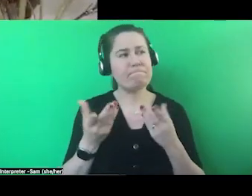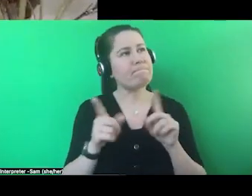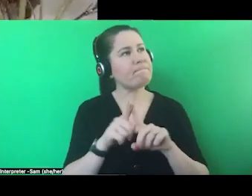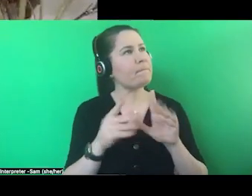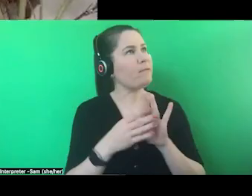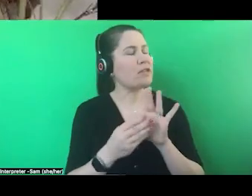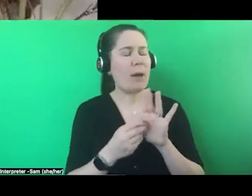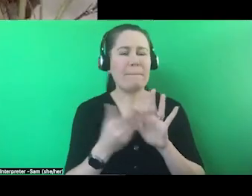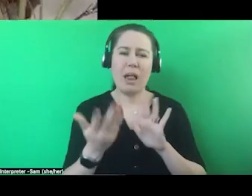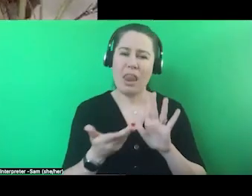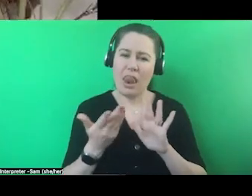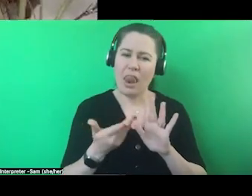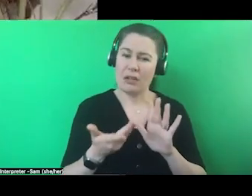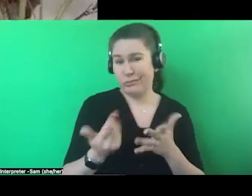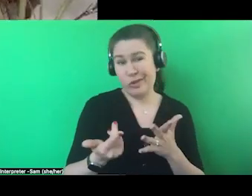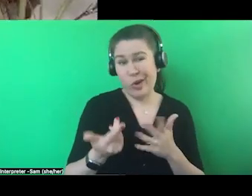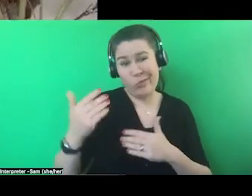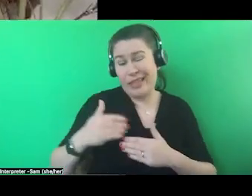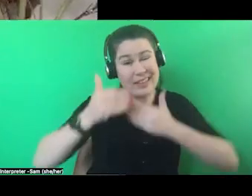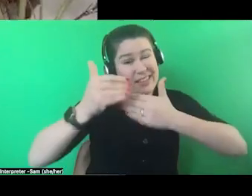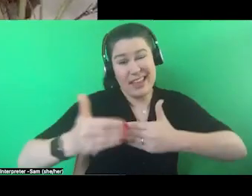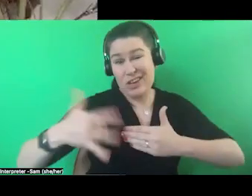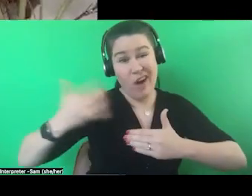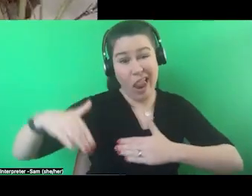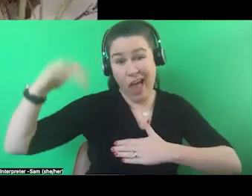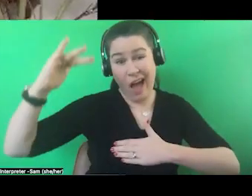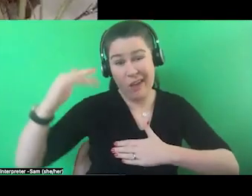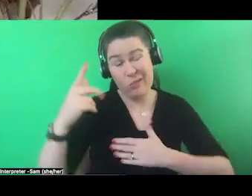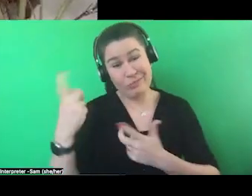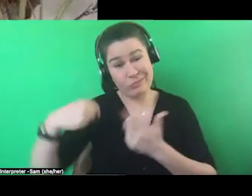that stage of life of growing older, really.